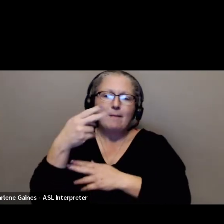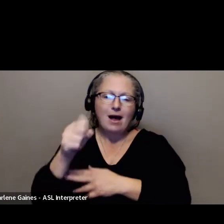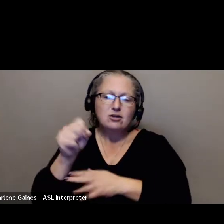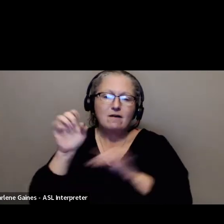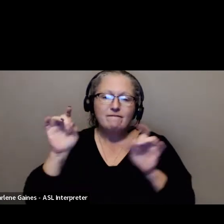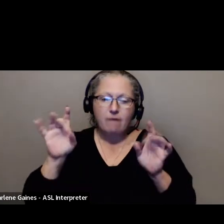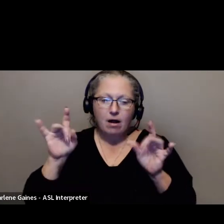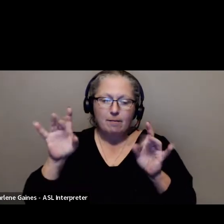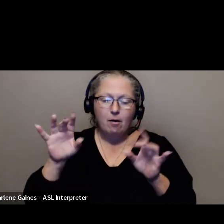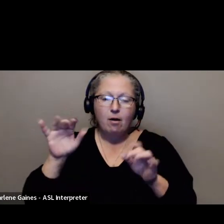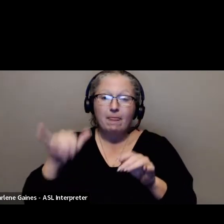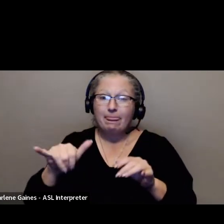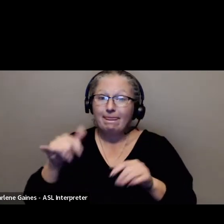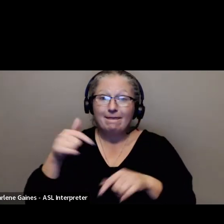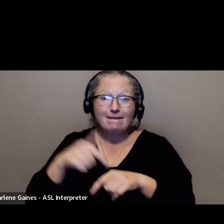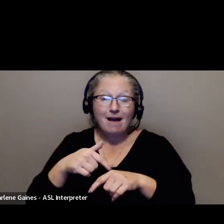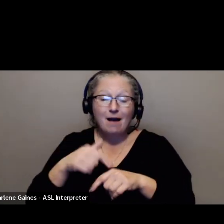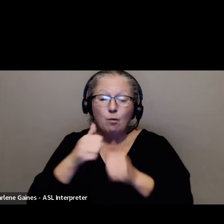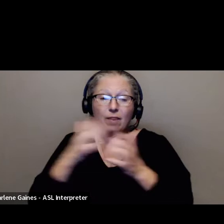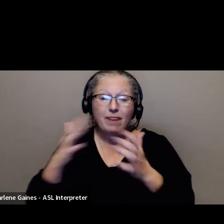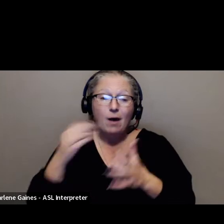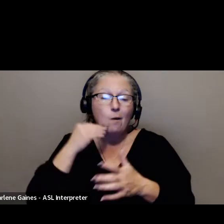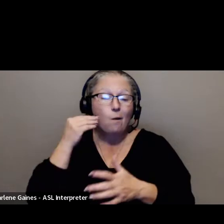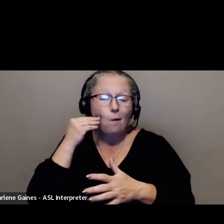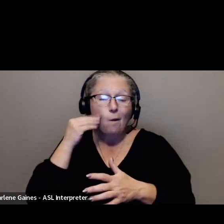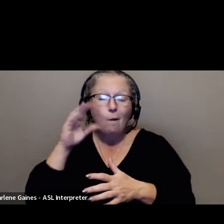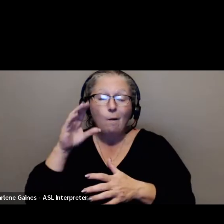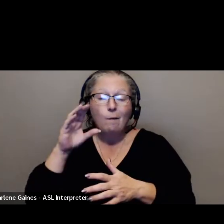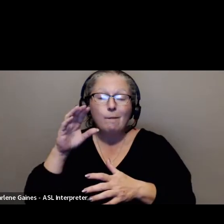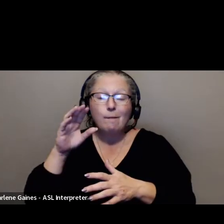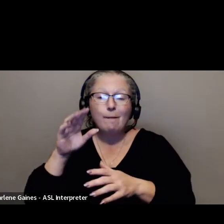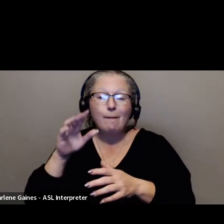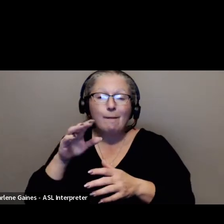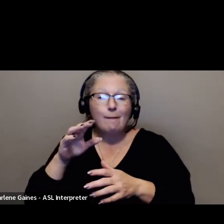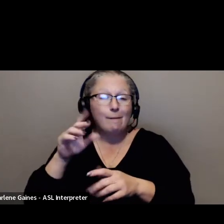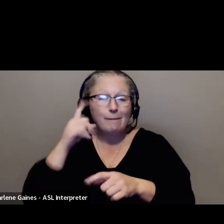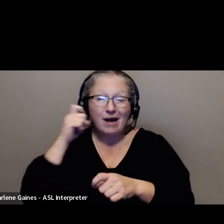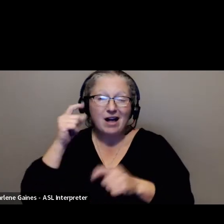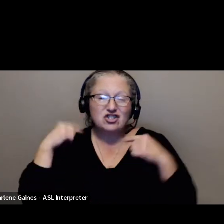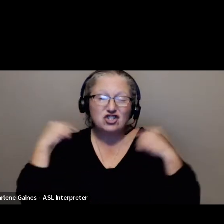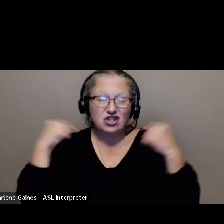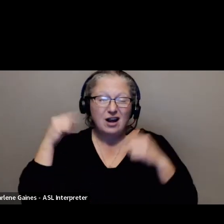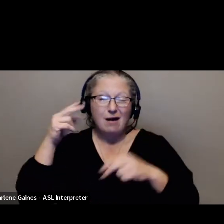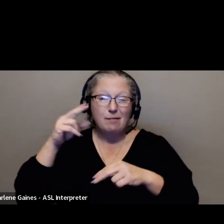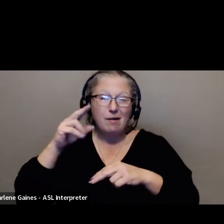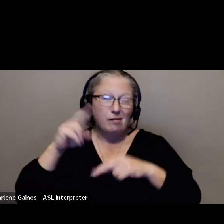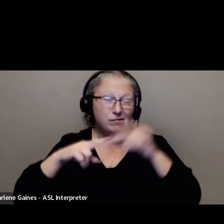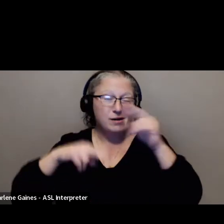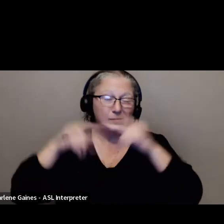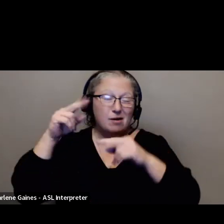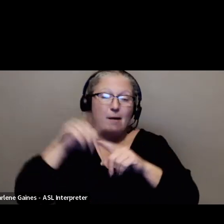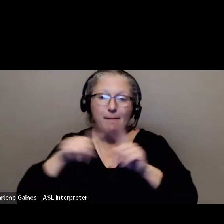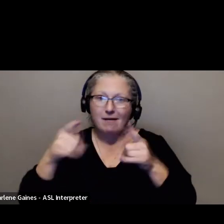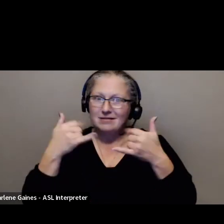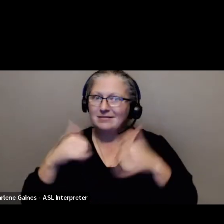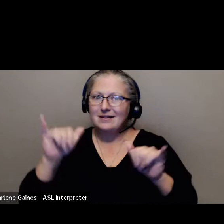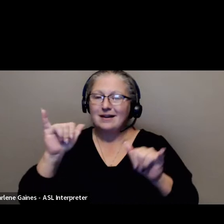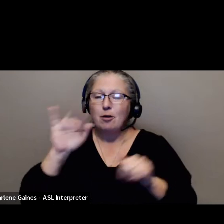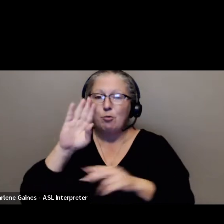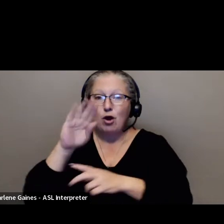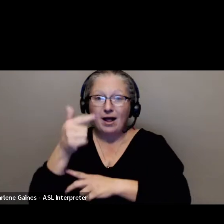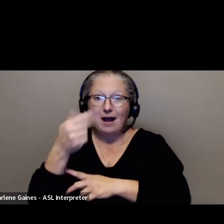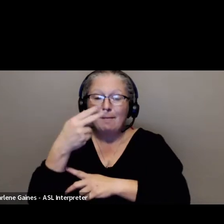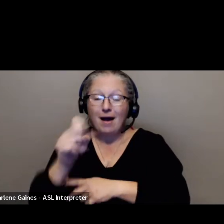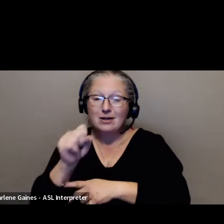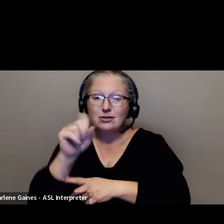volleyball. This is a season without a home court advantage due to the gymnasium construction, but it still resulted in the Burlingame High School